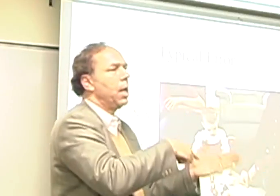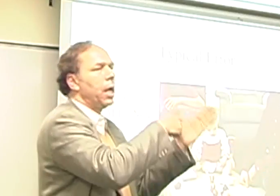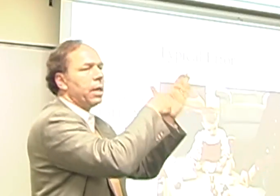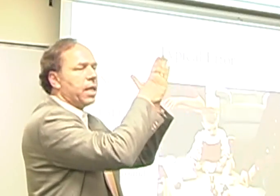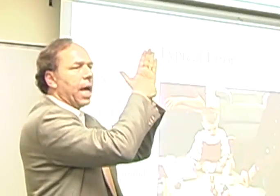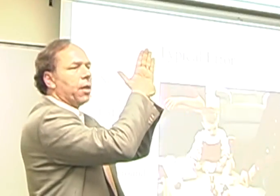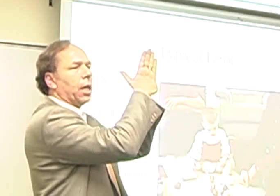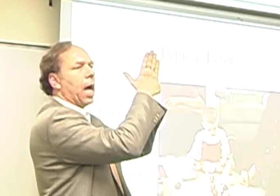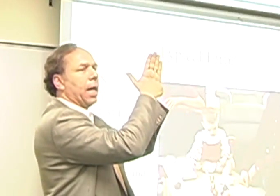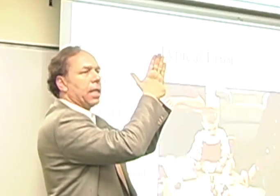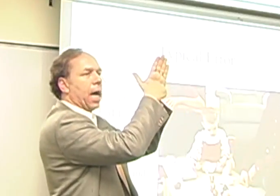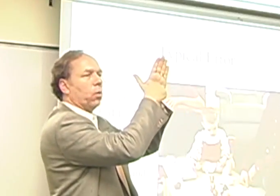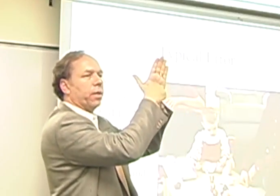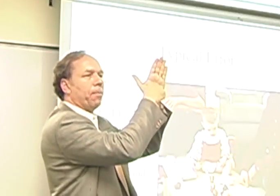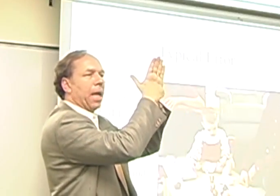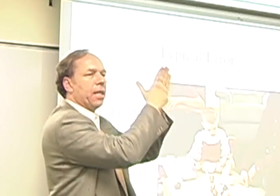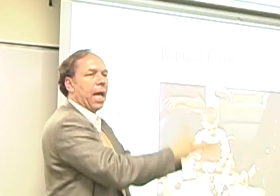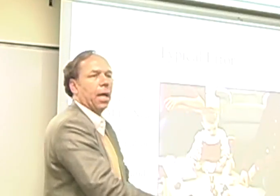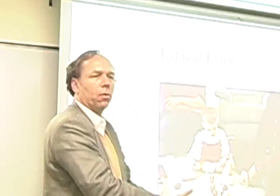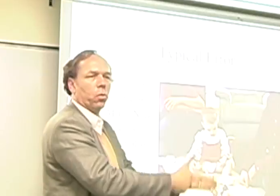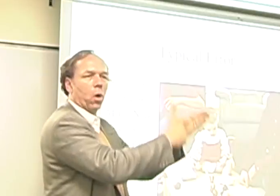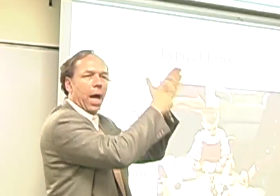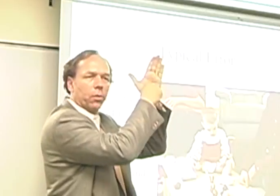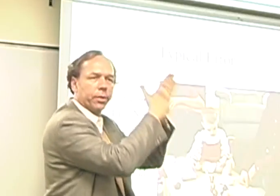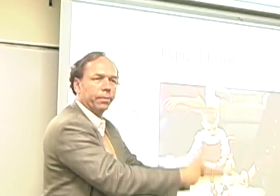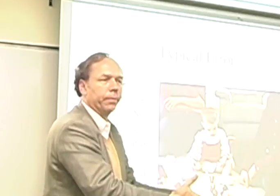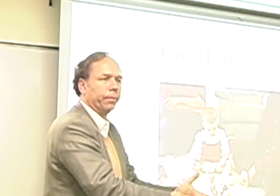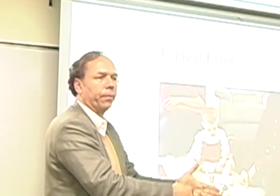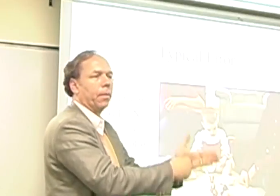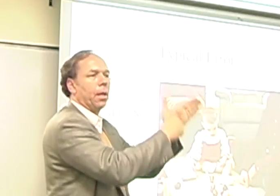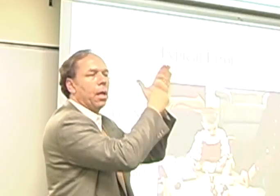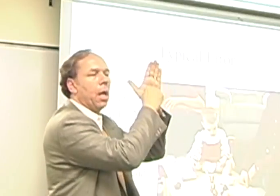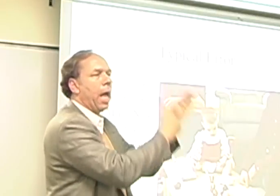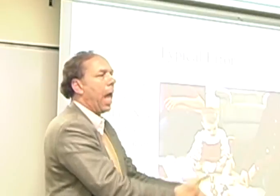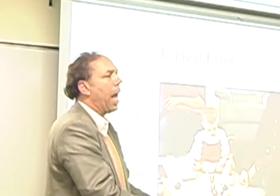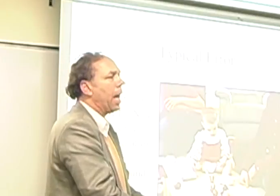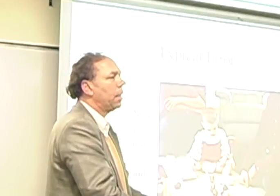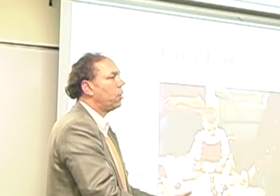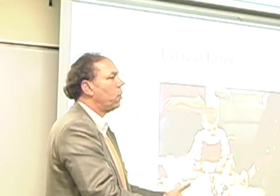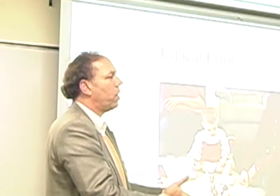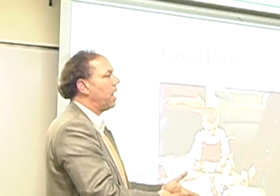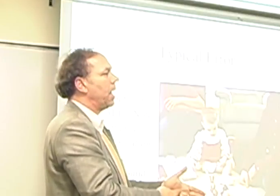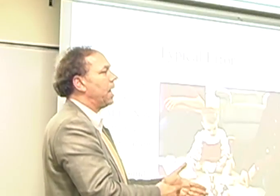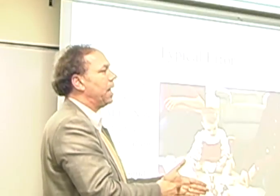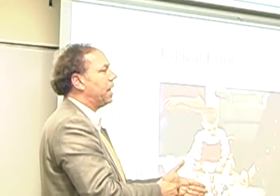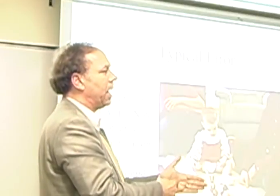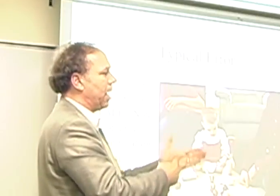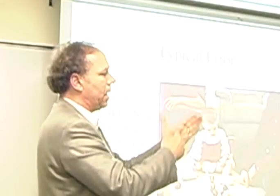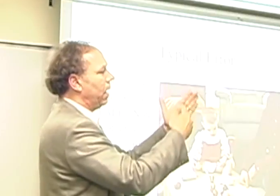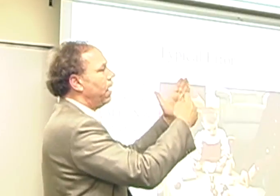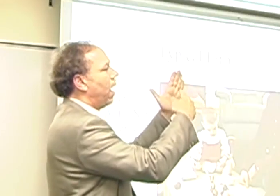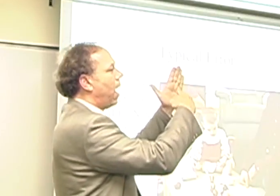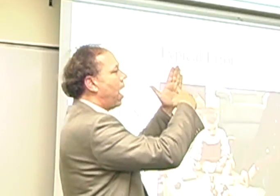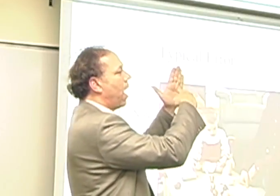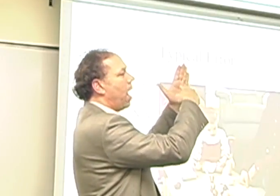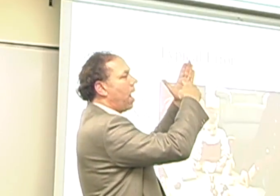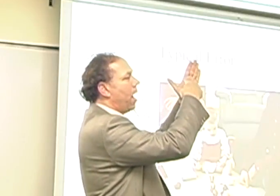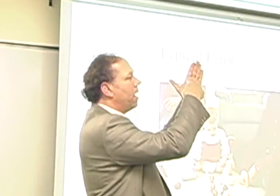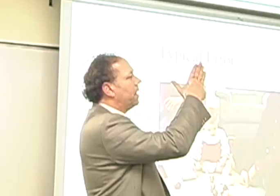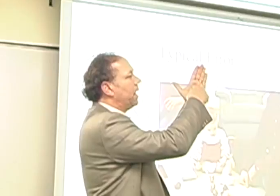object, stays in contact with the base hand throughout. And you see